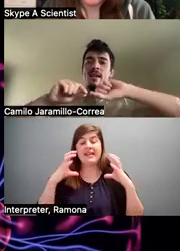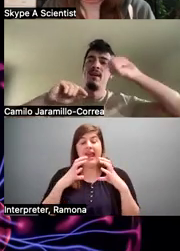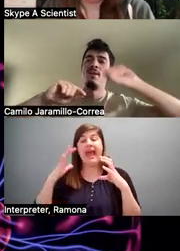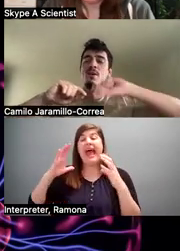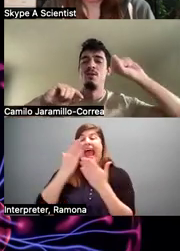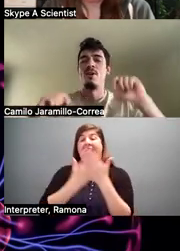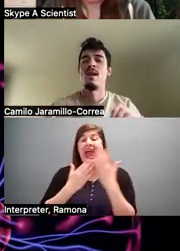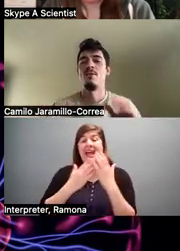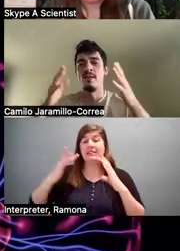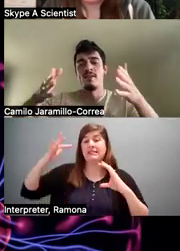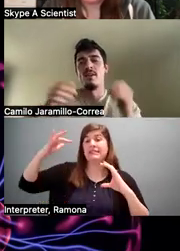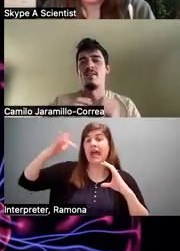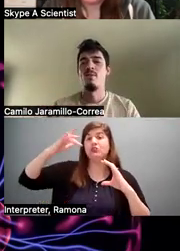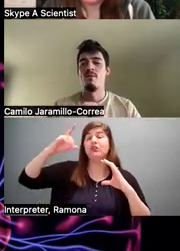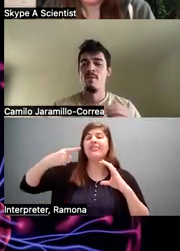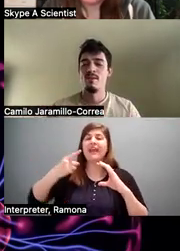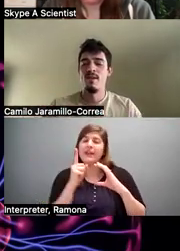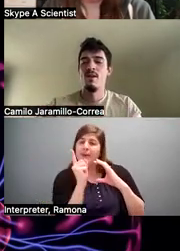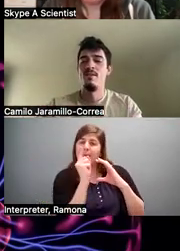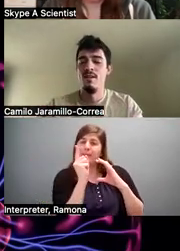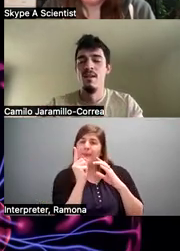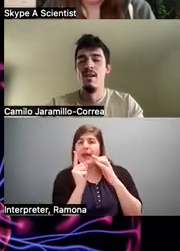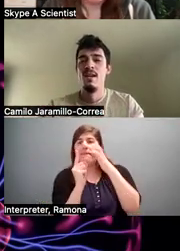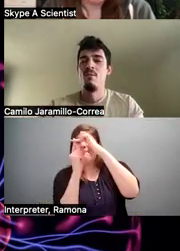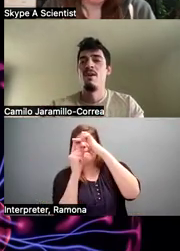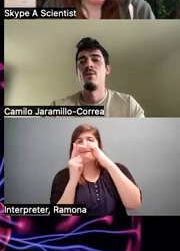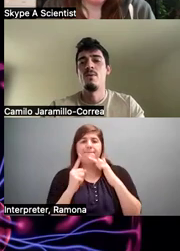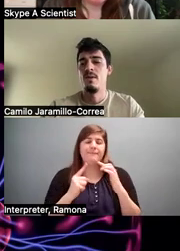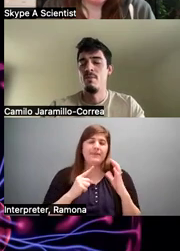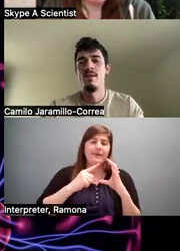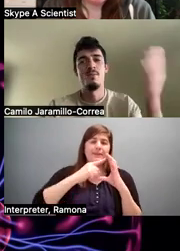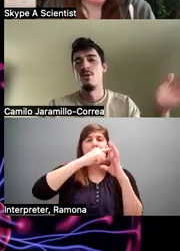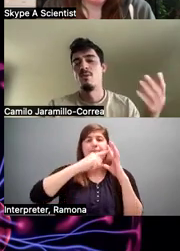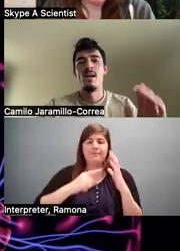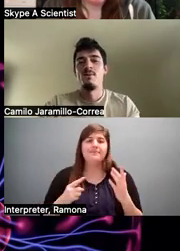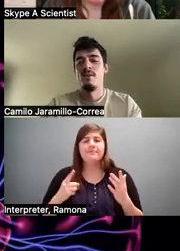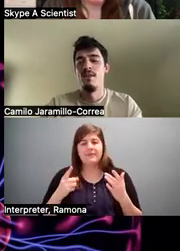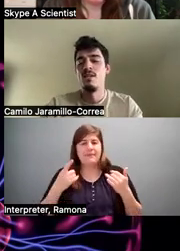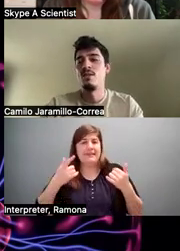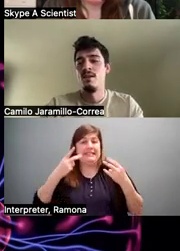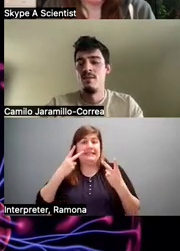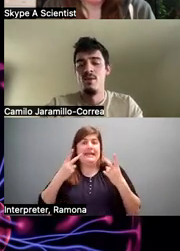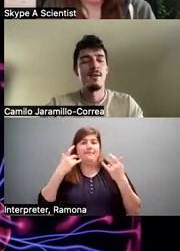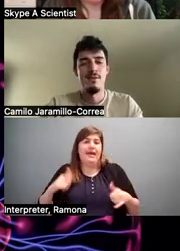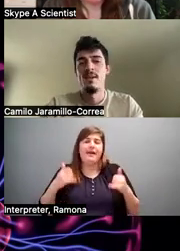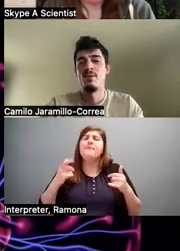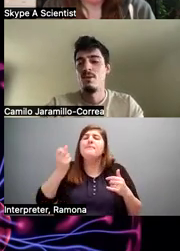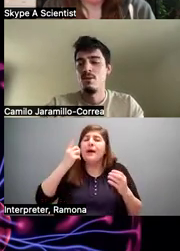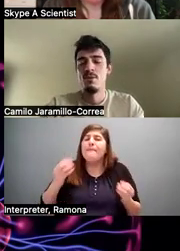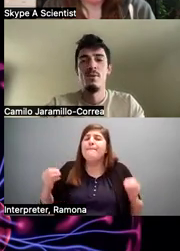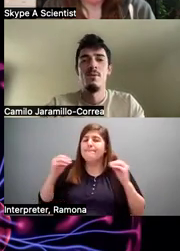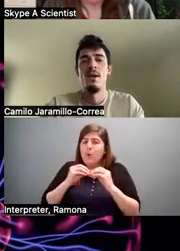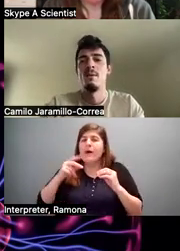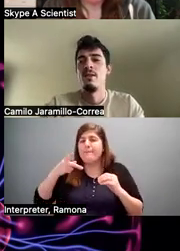see the lining kind of going to your hand. So that's a good example of a plasma that you can see and play around with. But there's more plasma in nature that you have seen as